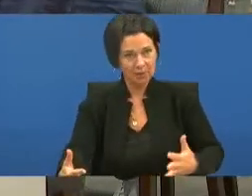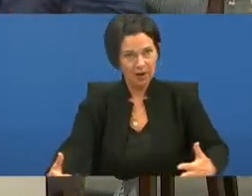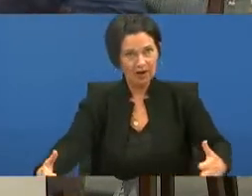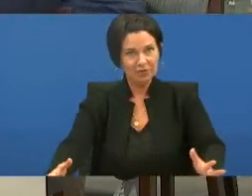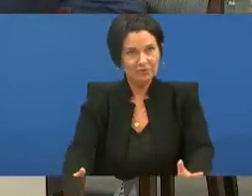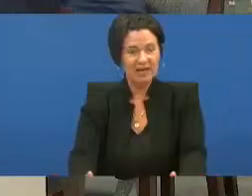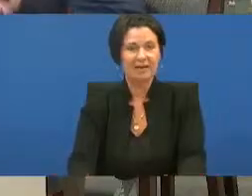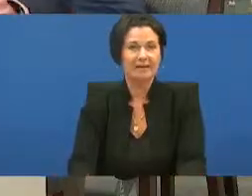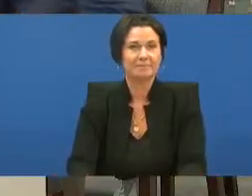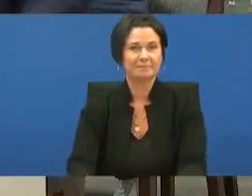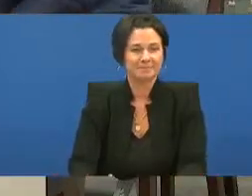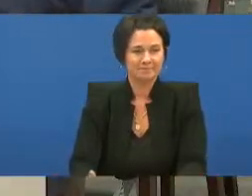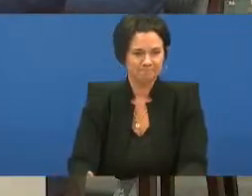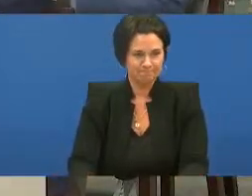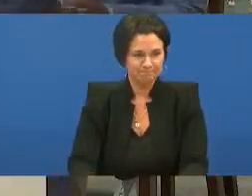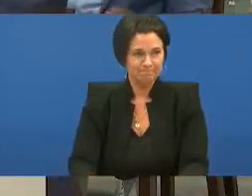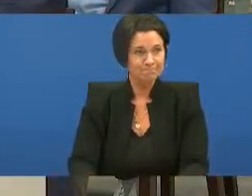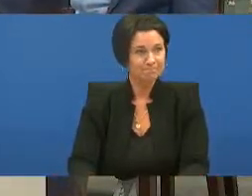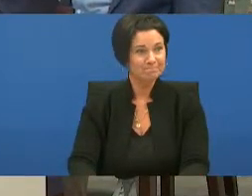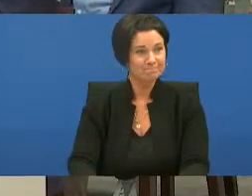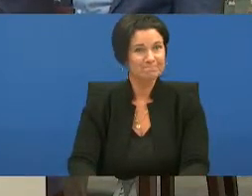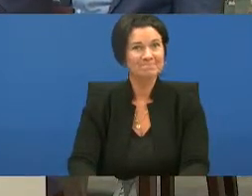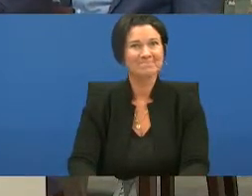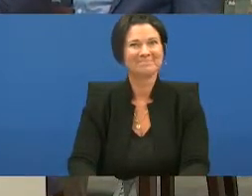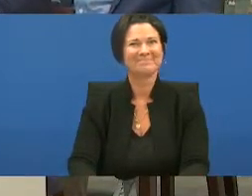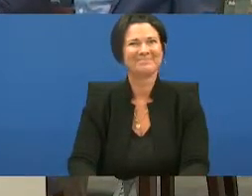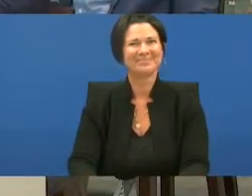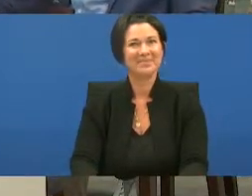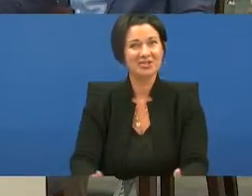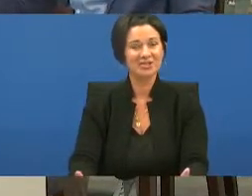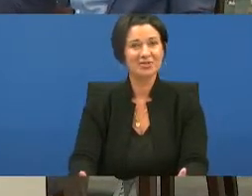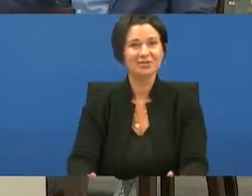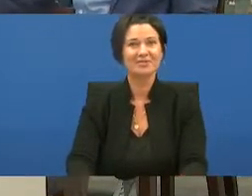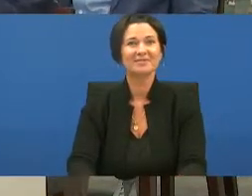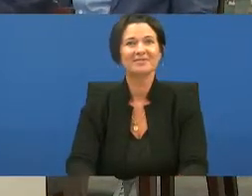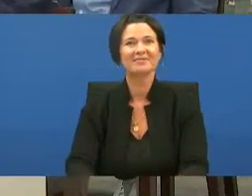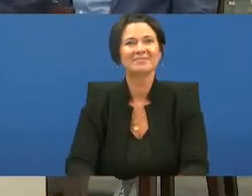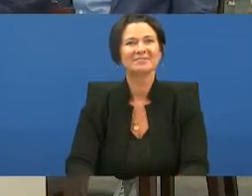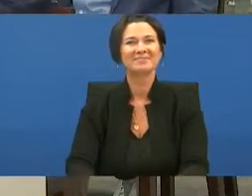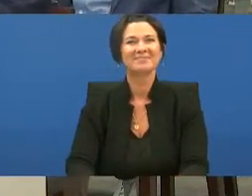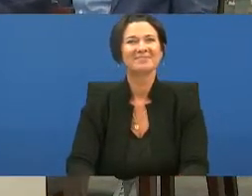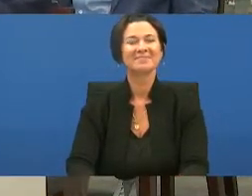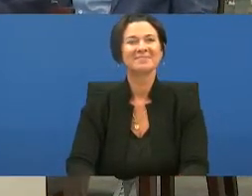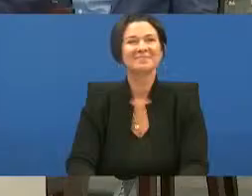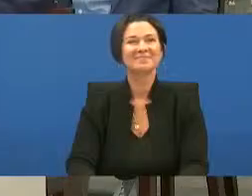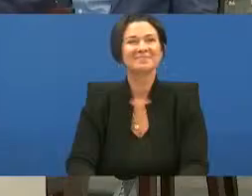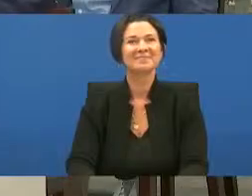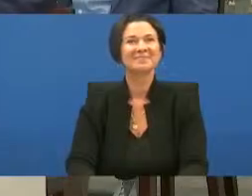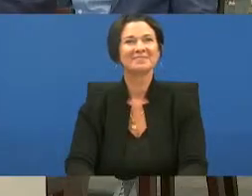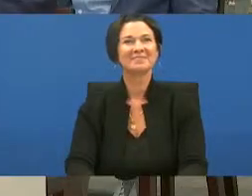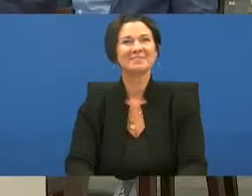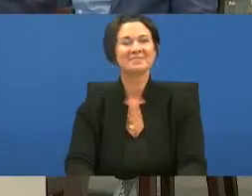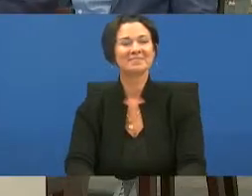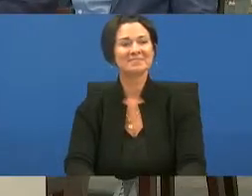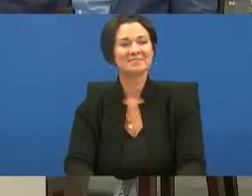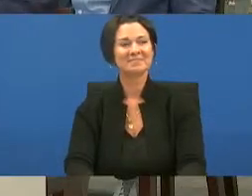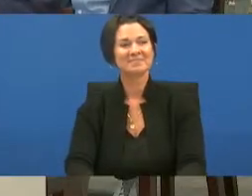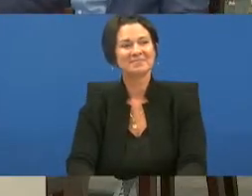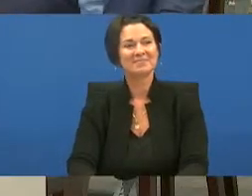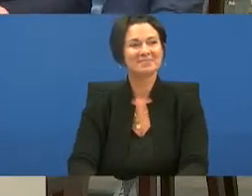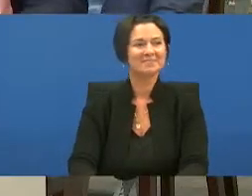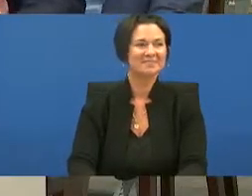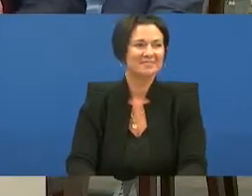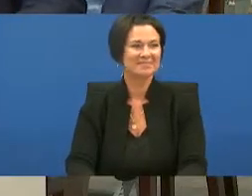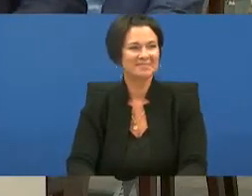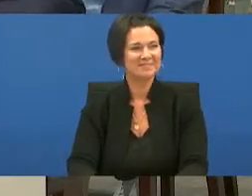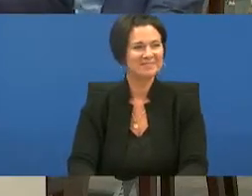We know where we stand in the pecking order. Okay. All right. Well, with that actually breaks the ice a little bit. So we're